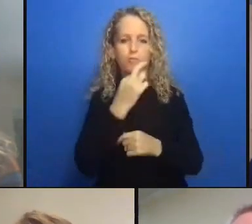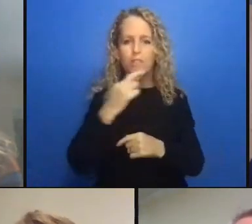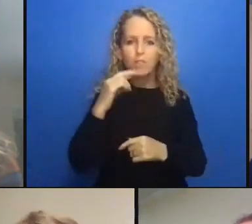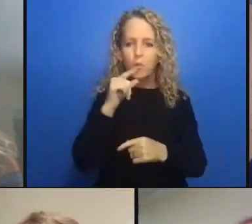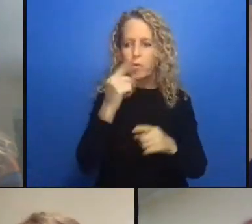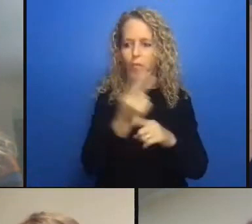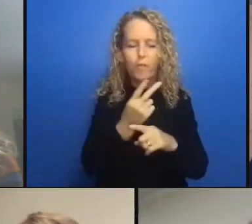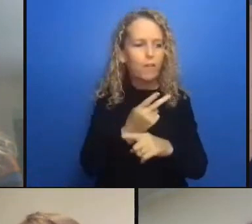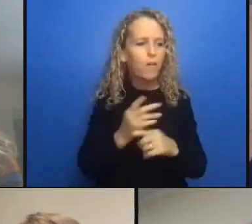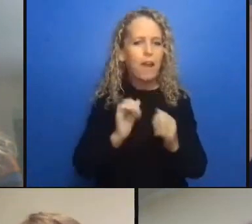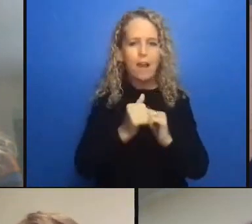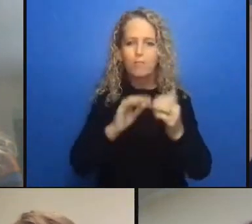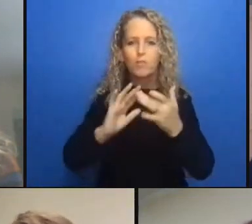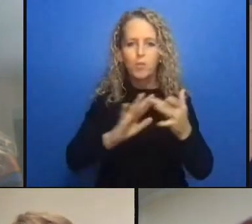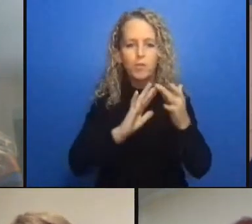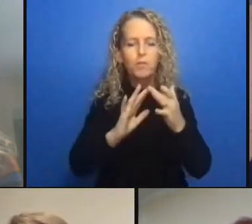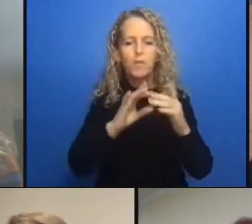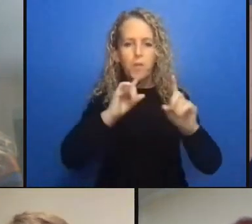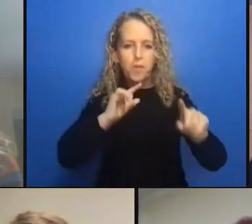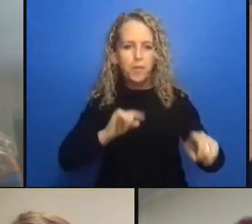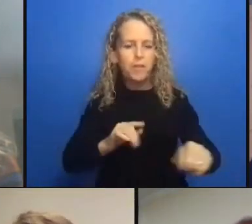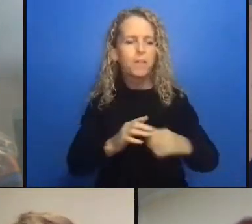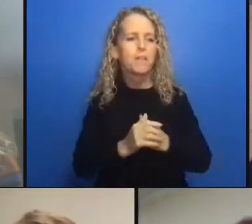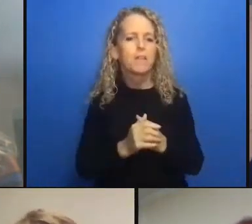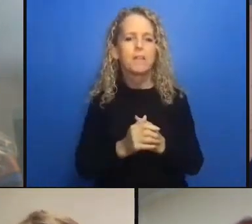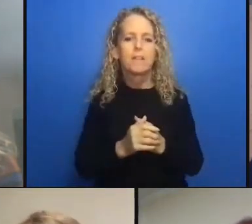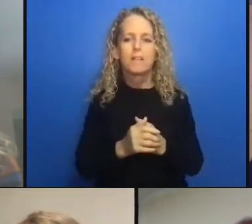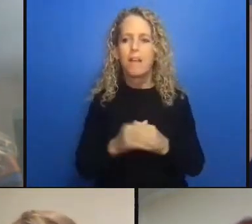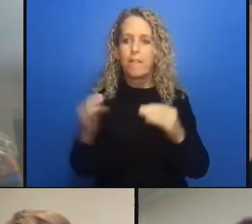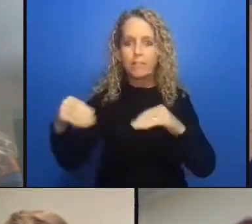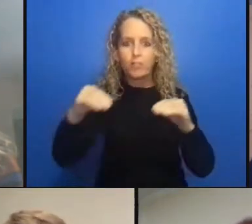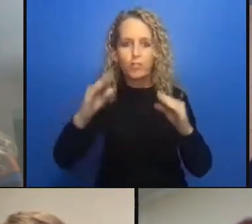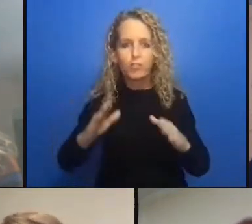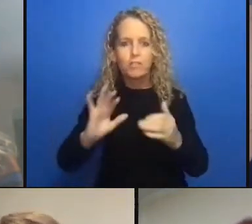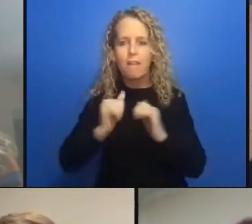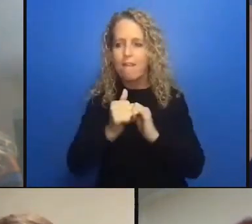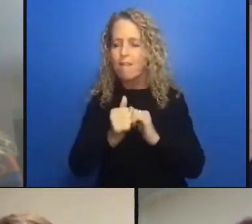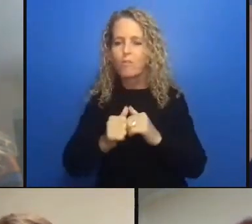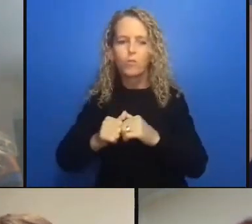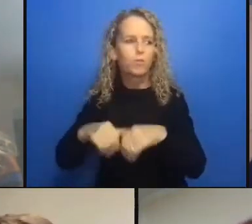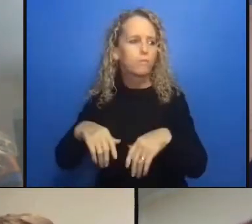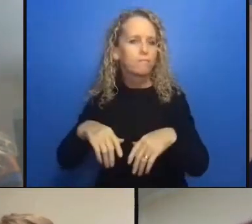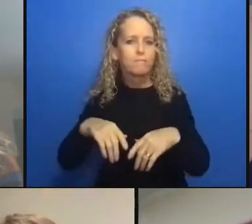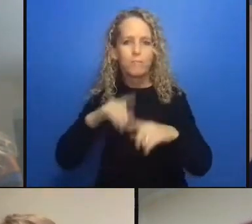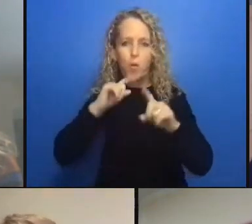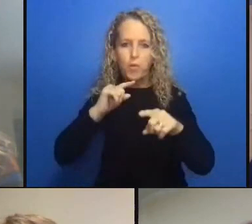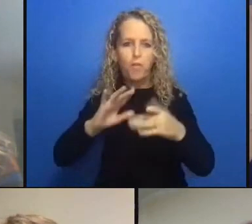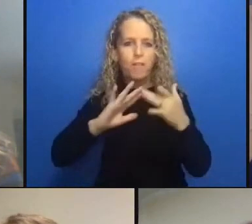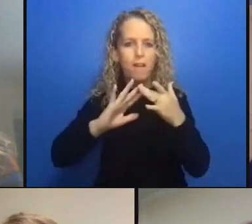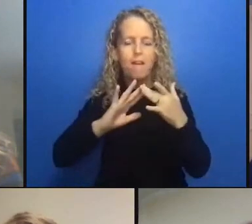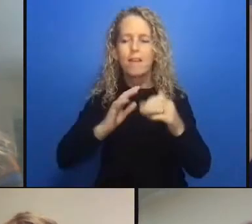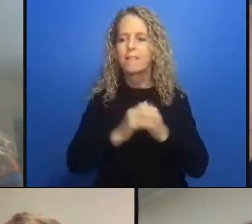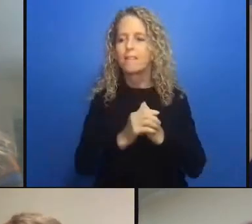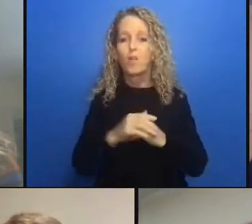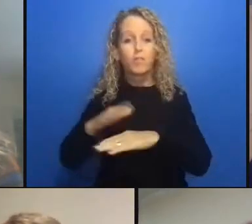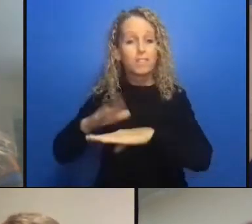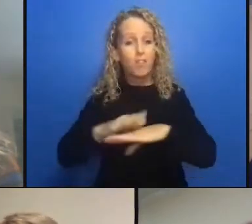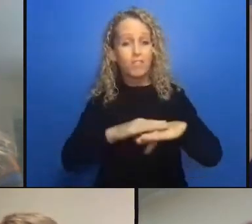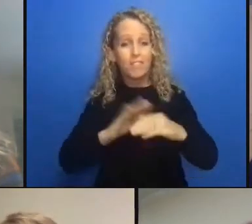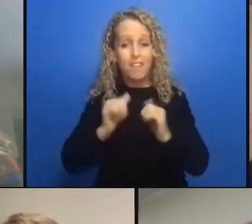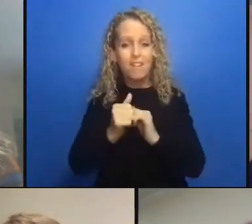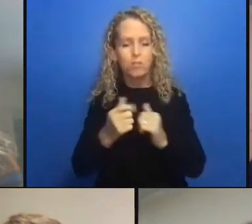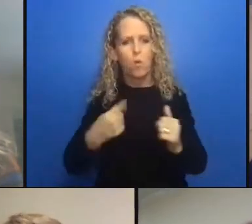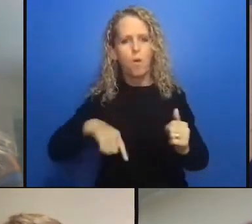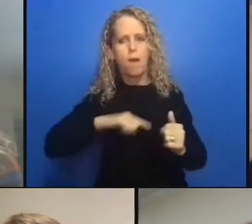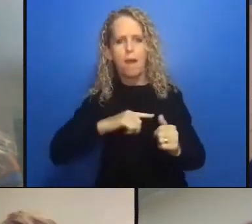retail vendors, how do we do online ordering, you know, how do we do online consulting? Every small business owner, my heart just went out to